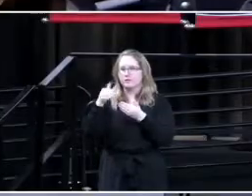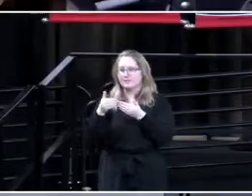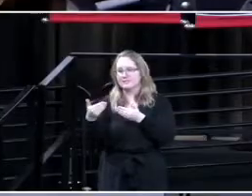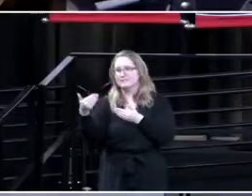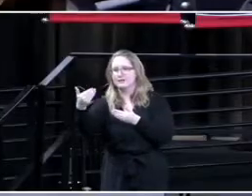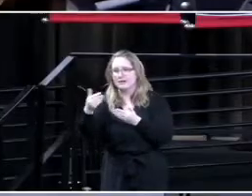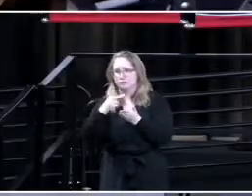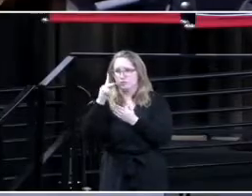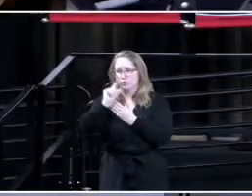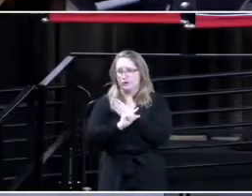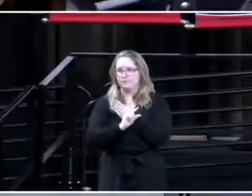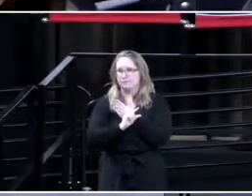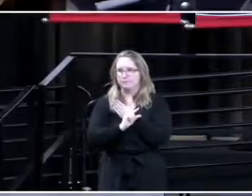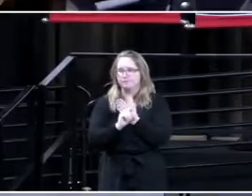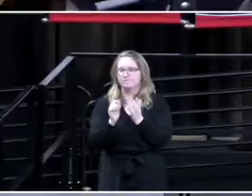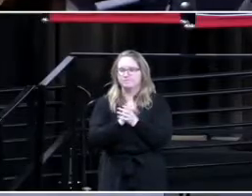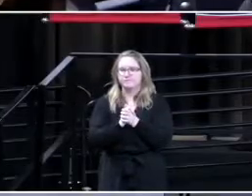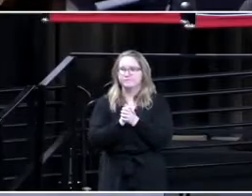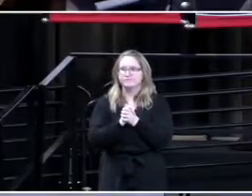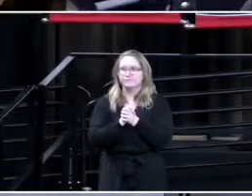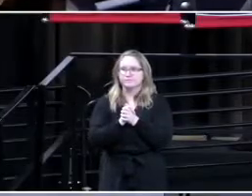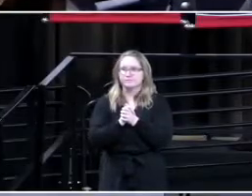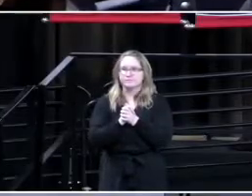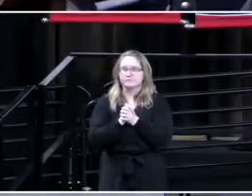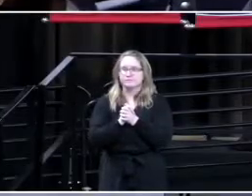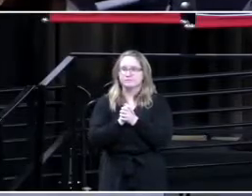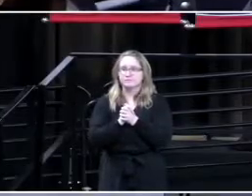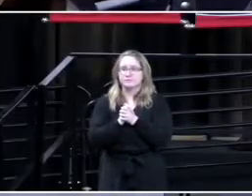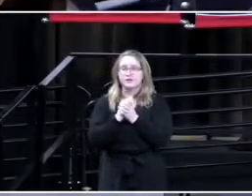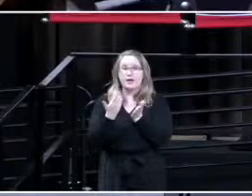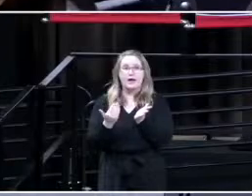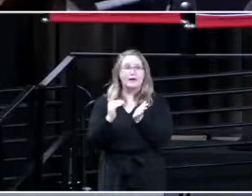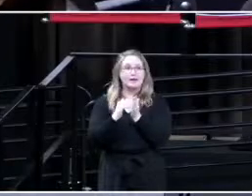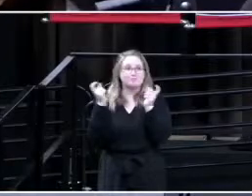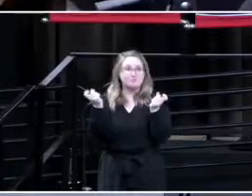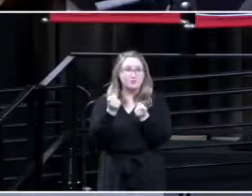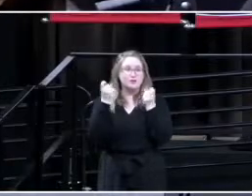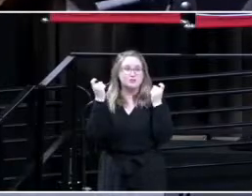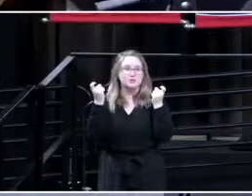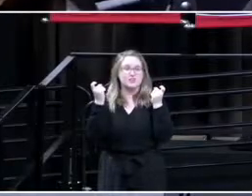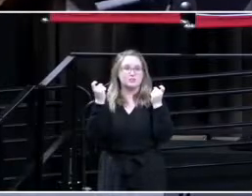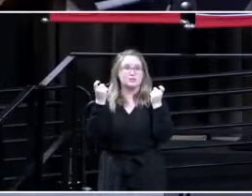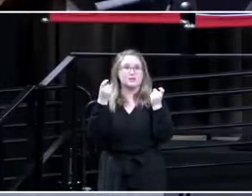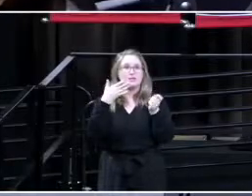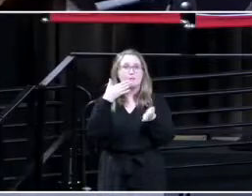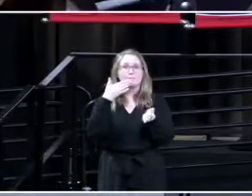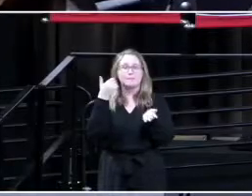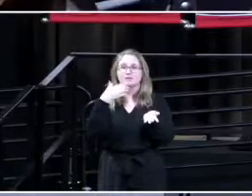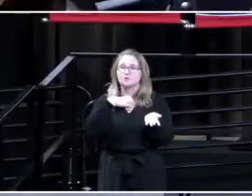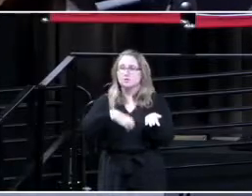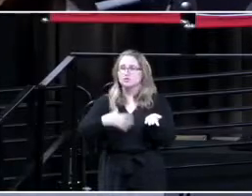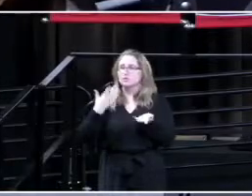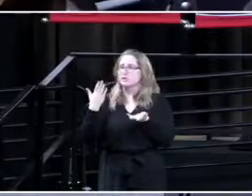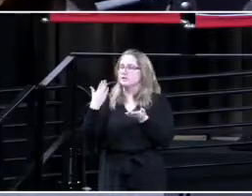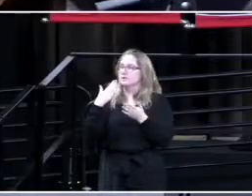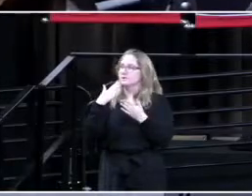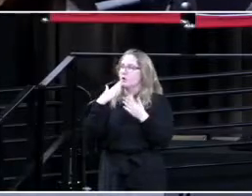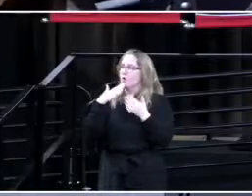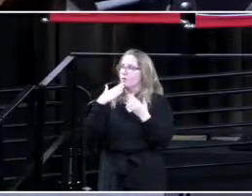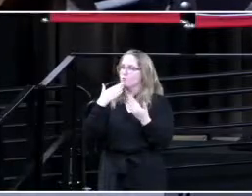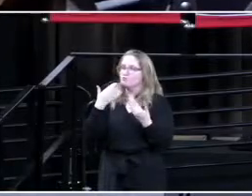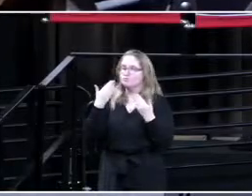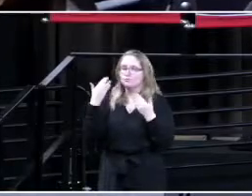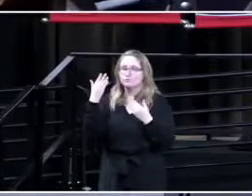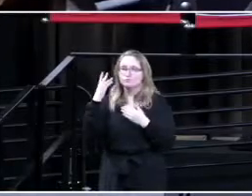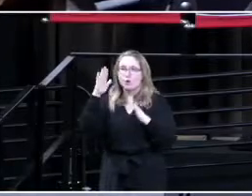facility for our next commencement ceremony. Again, congratulations, best wishes. We'll see you on the front lawn